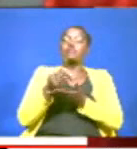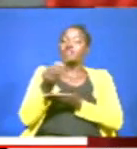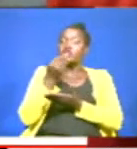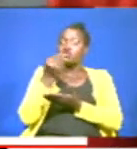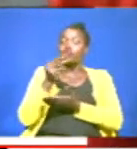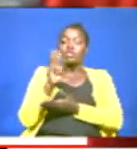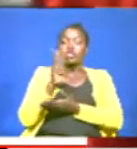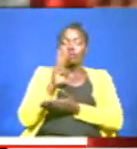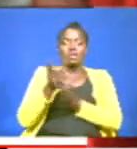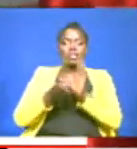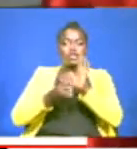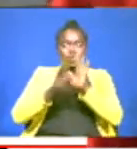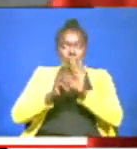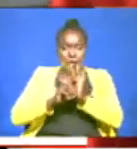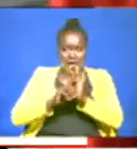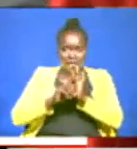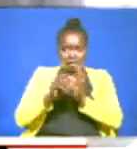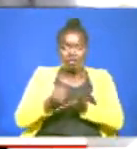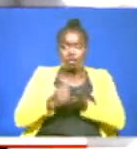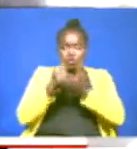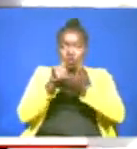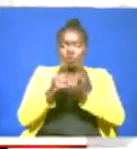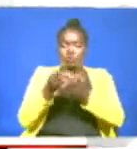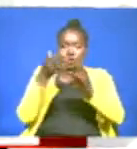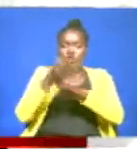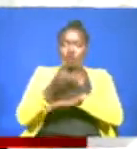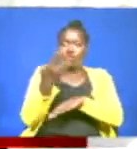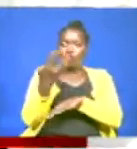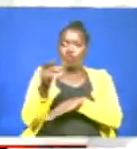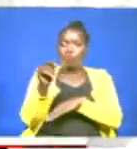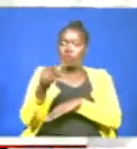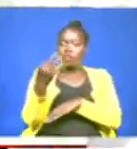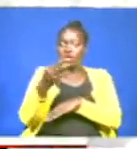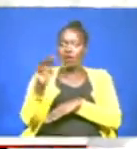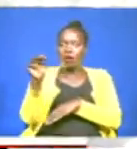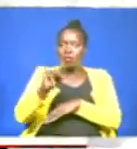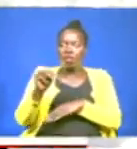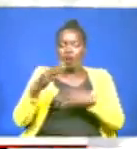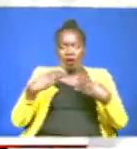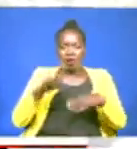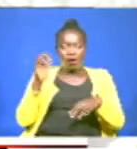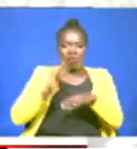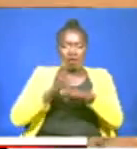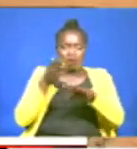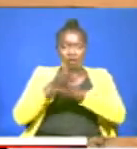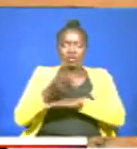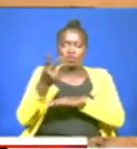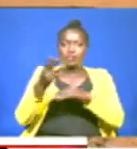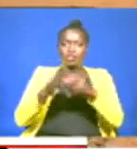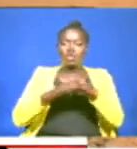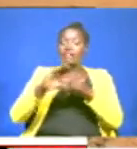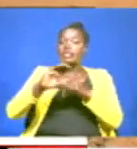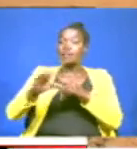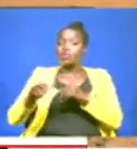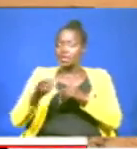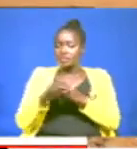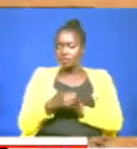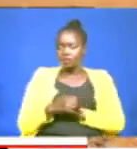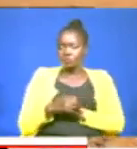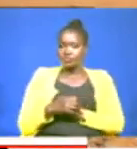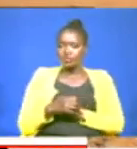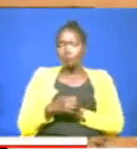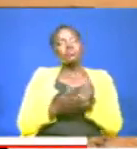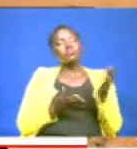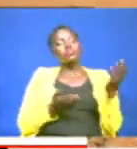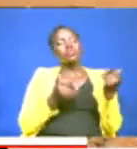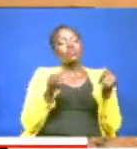is required to cushion the over 4.3 million people affected across 29 counties. We expect most of